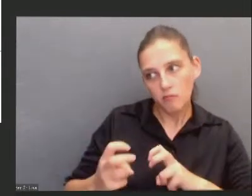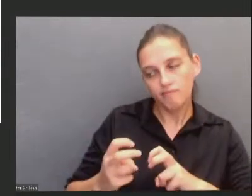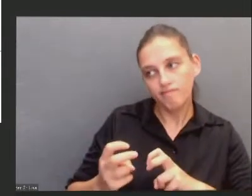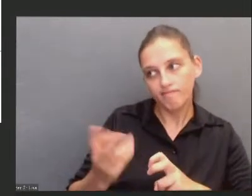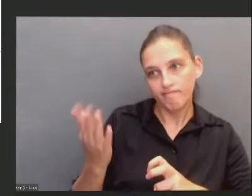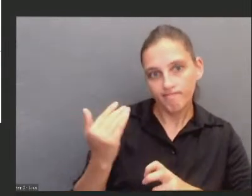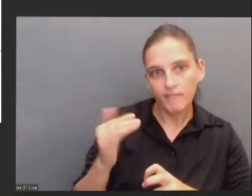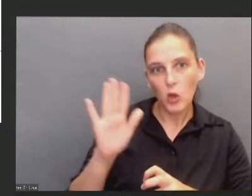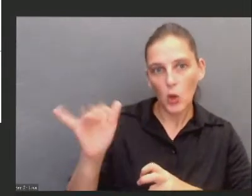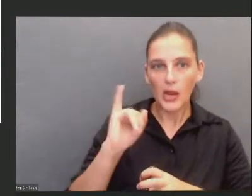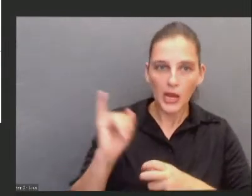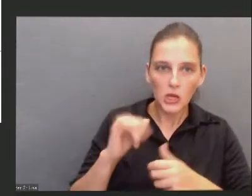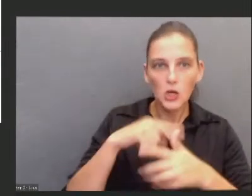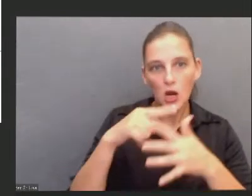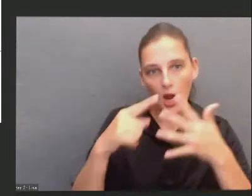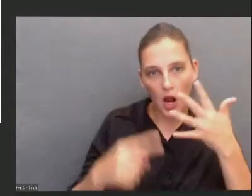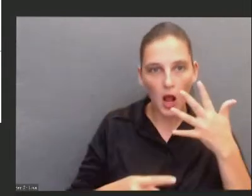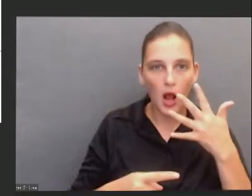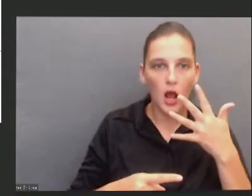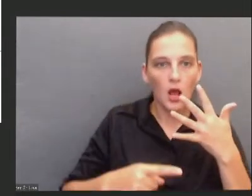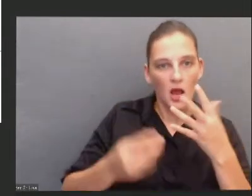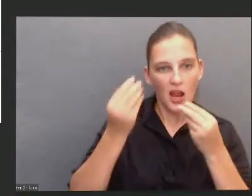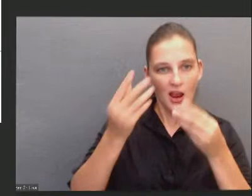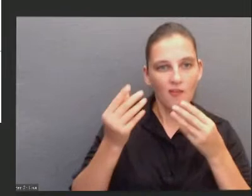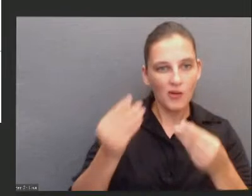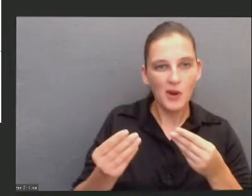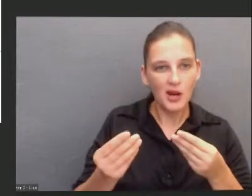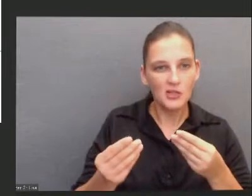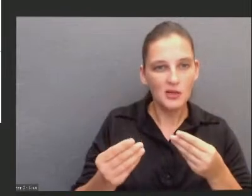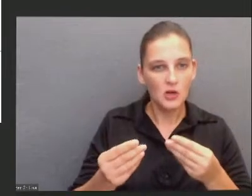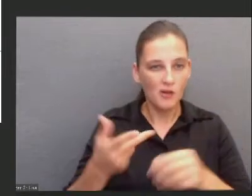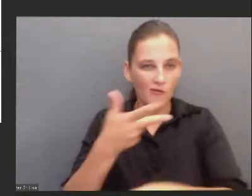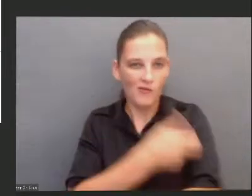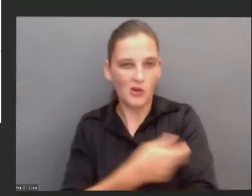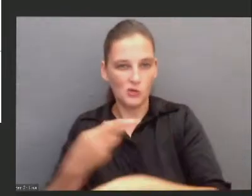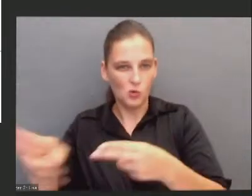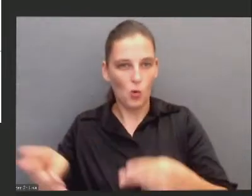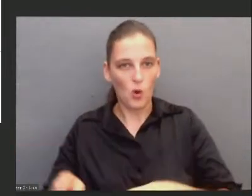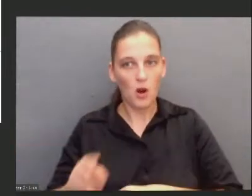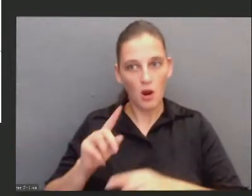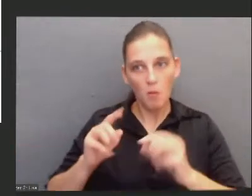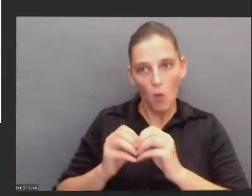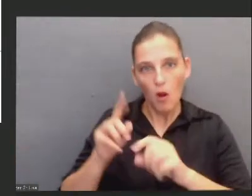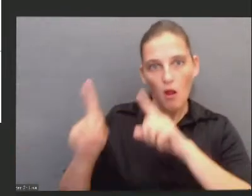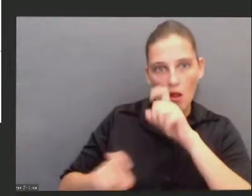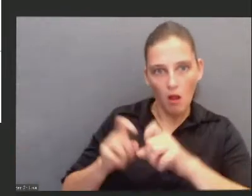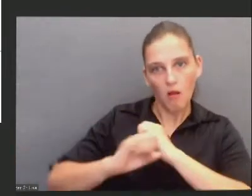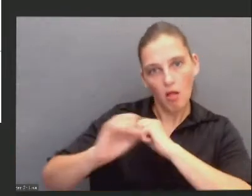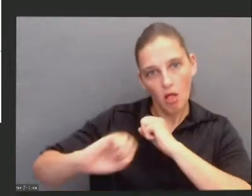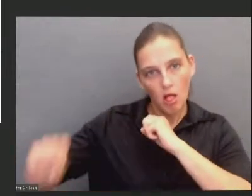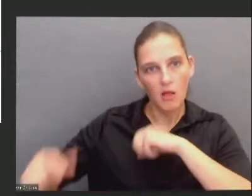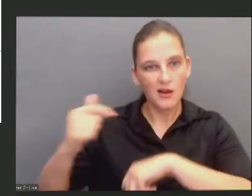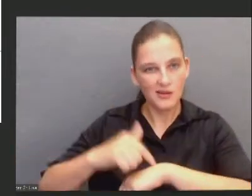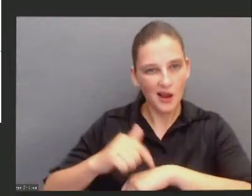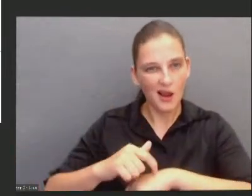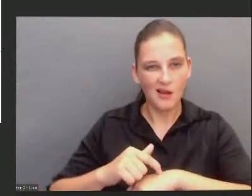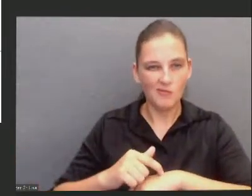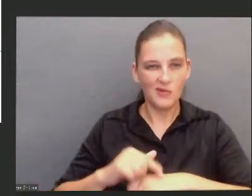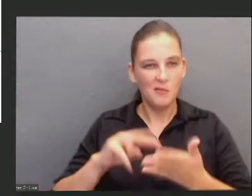than delivering inoculations. This slowed down the process and took away valuable resources that could have been better used